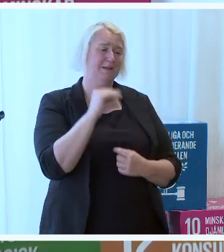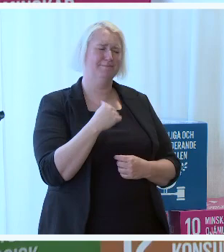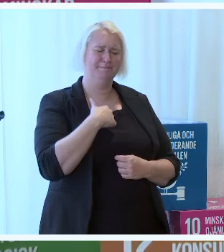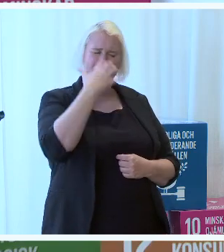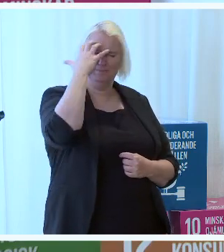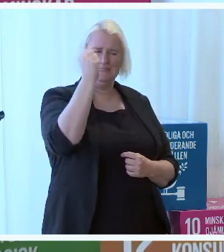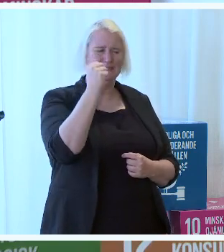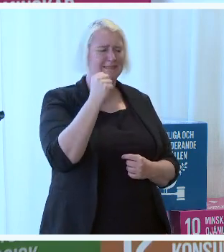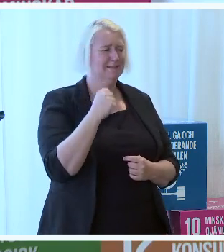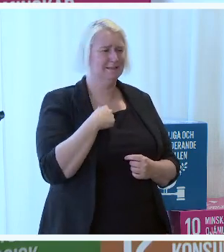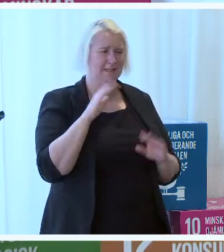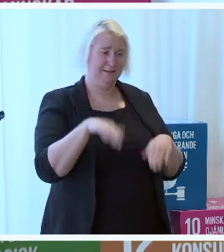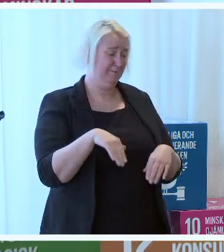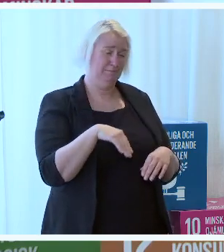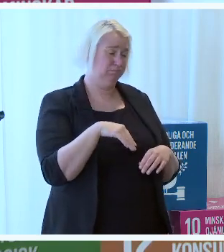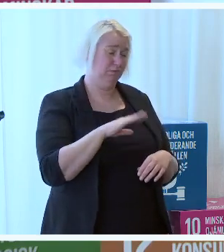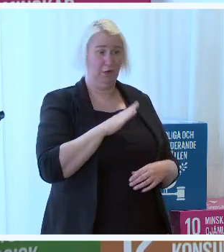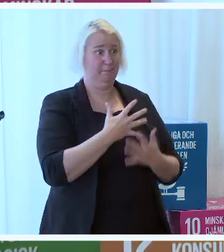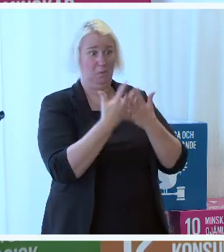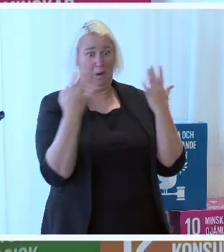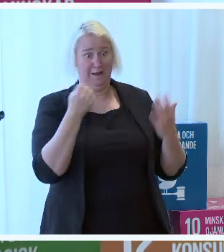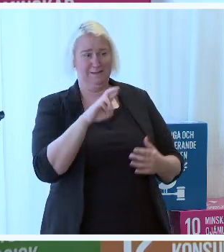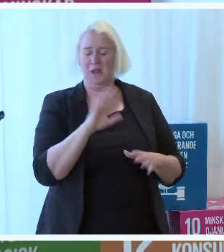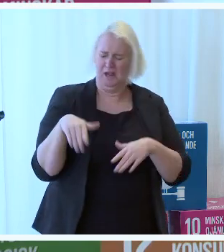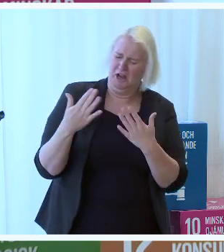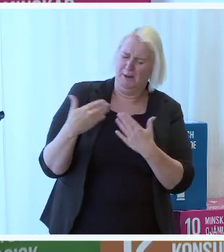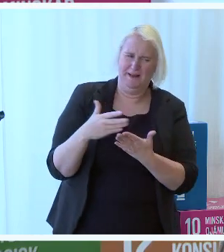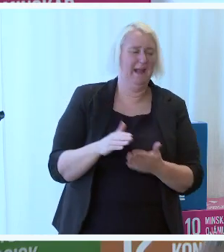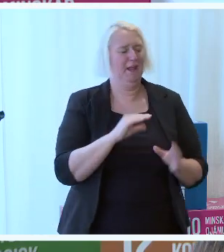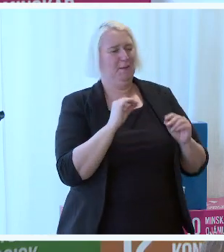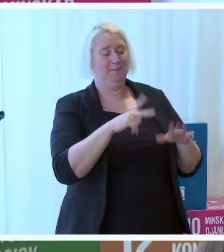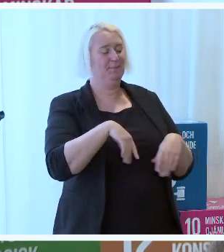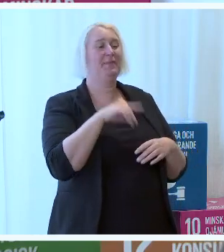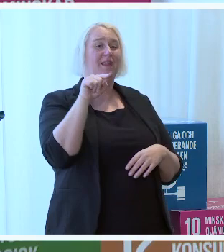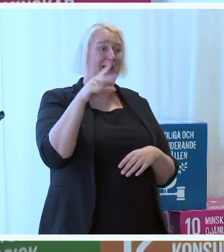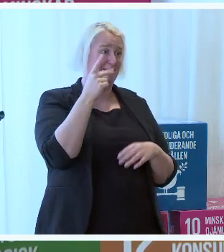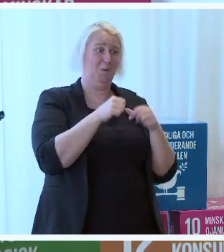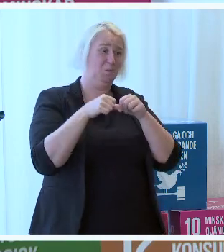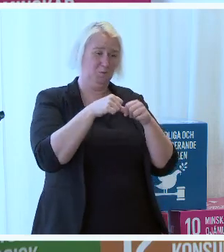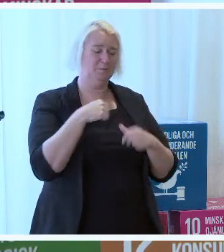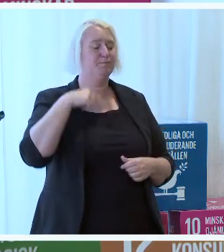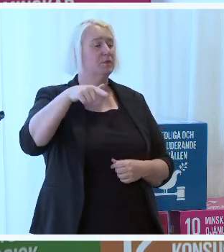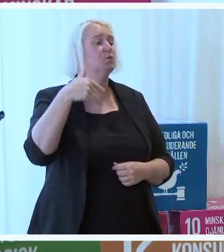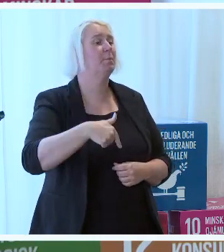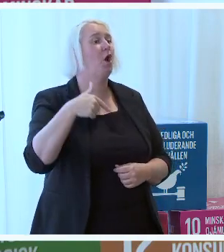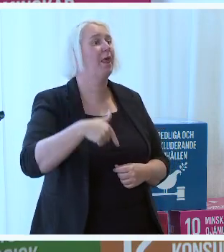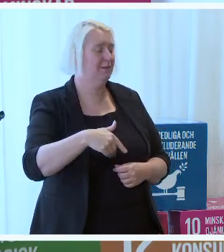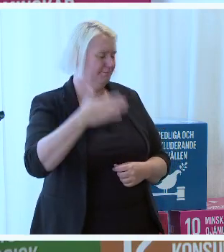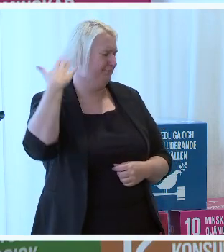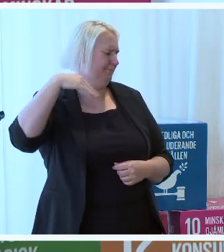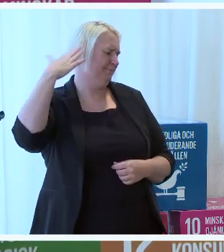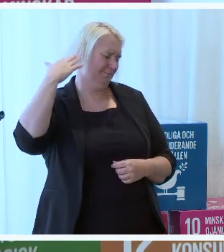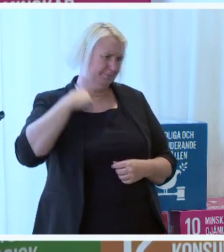case studies. No, take all the time. I was working with another organization in south of Somalia a long time ago, in my early 20s,